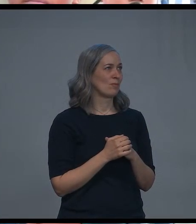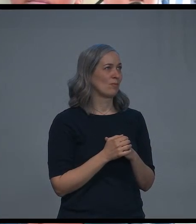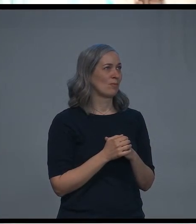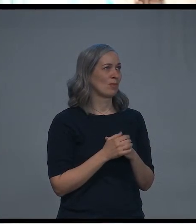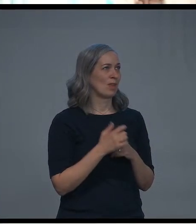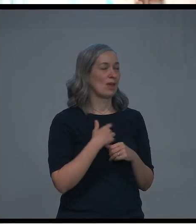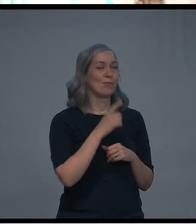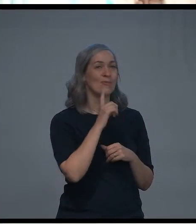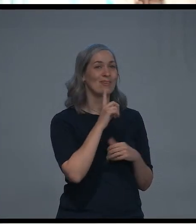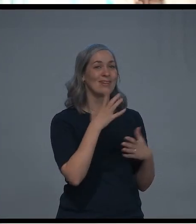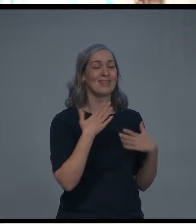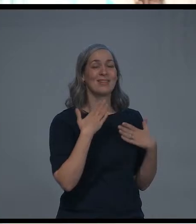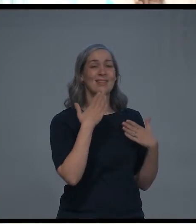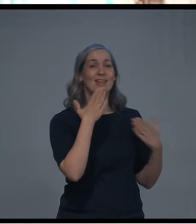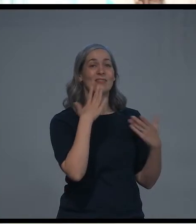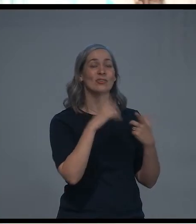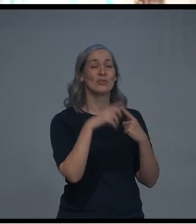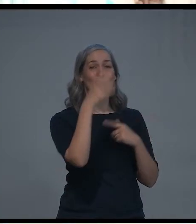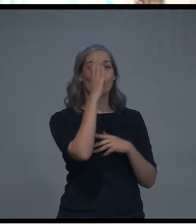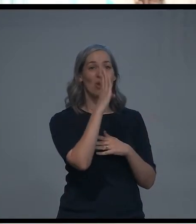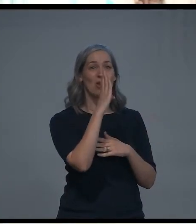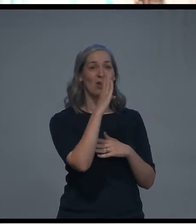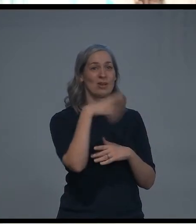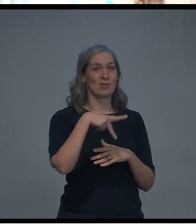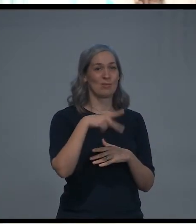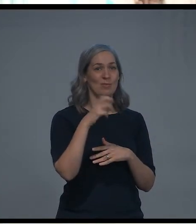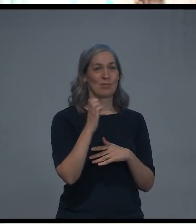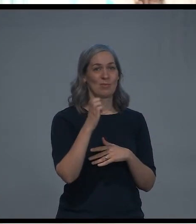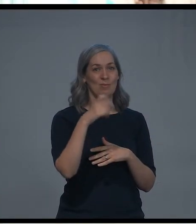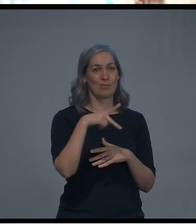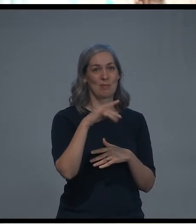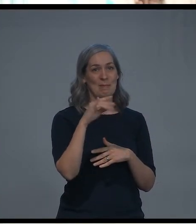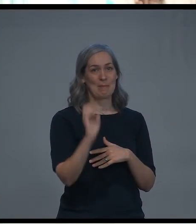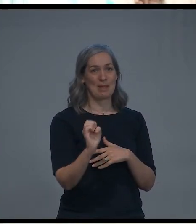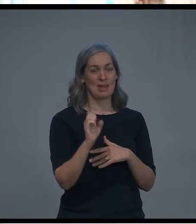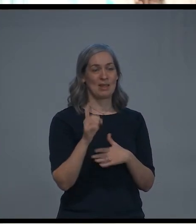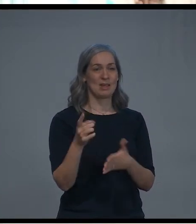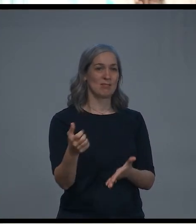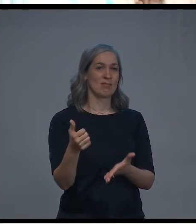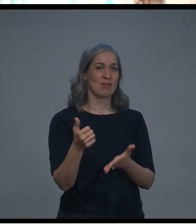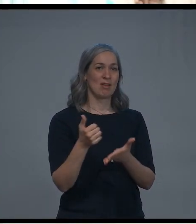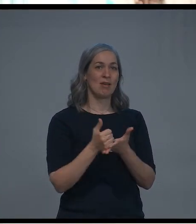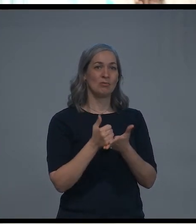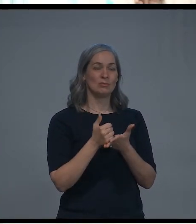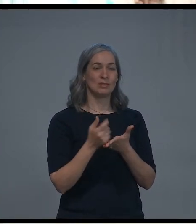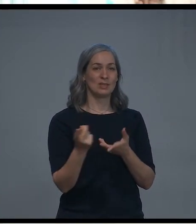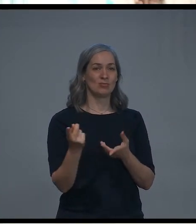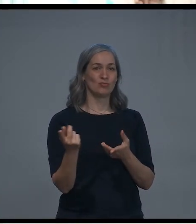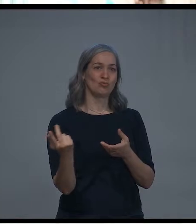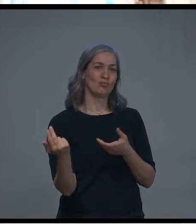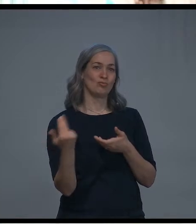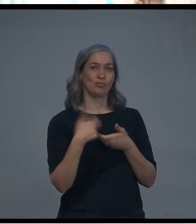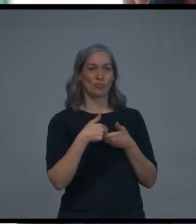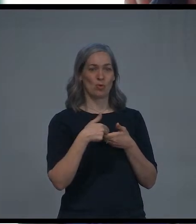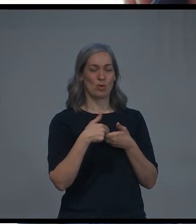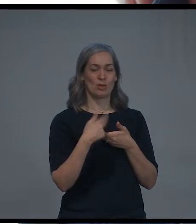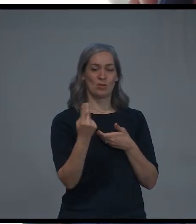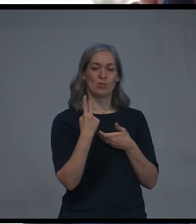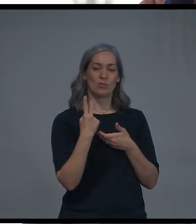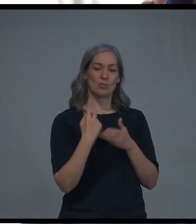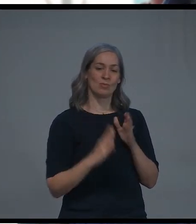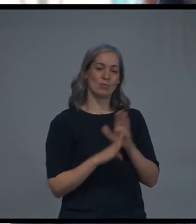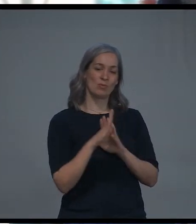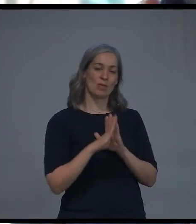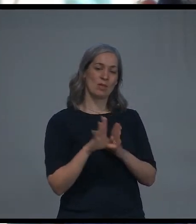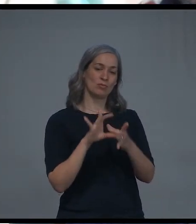And I'm really grateful to God that Pepe has come our way, that he and I have developed this relationship, and I